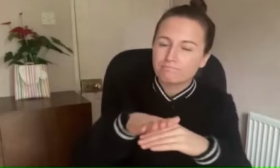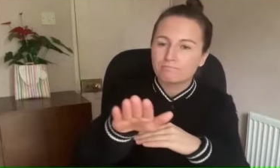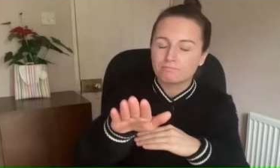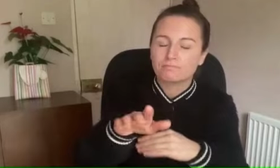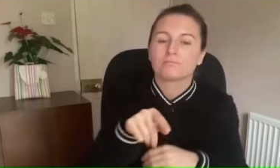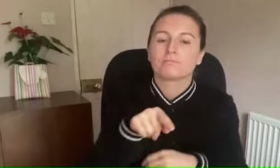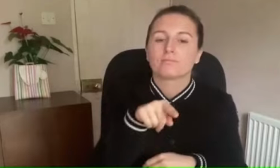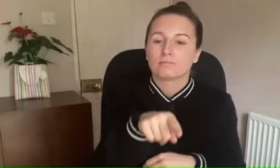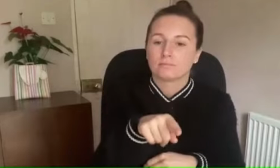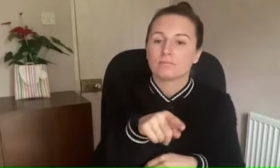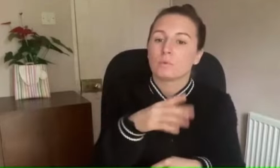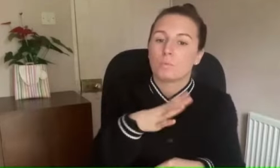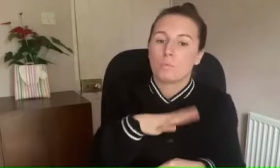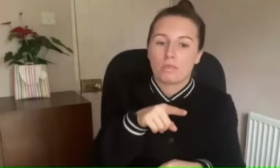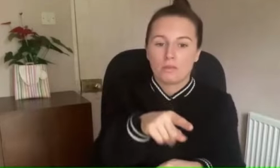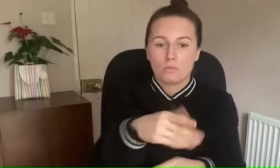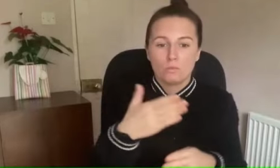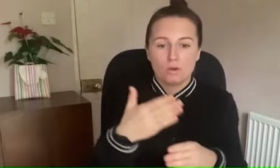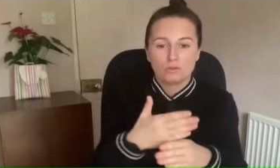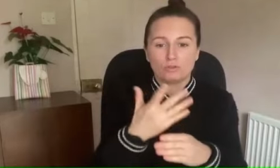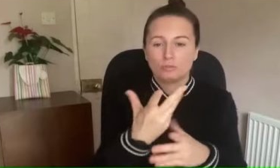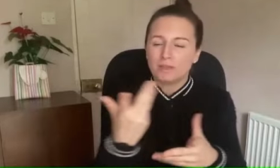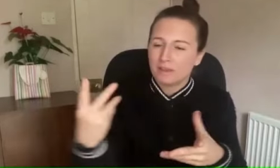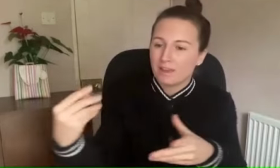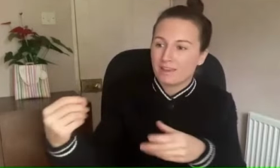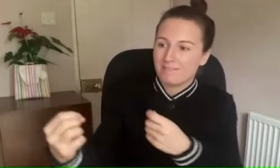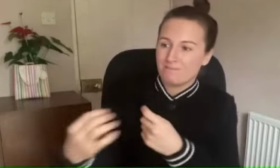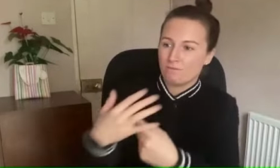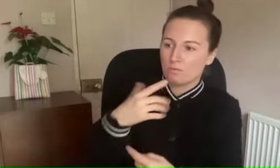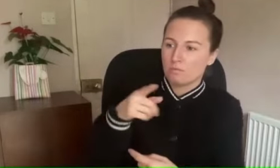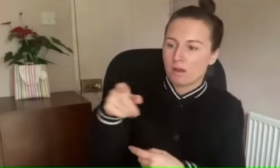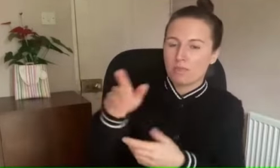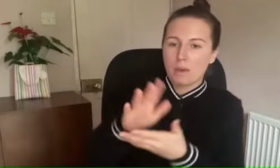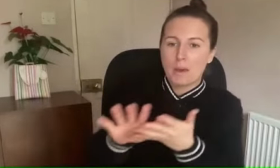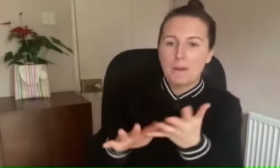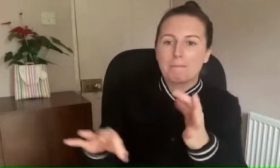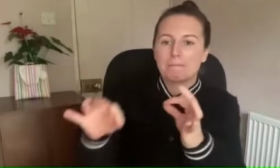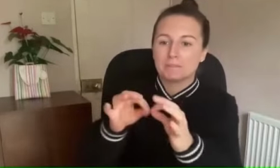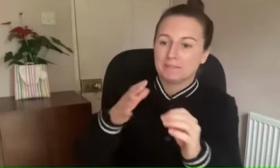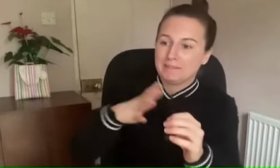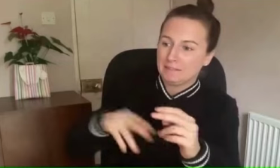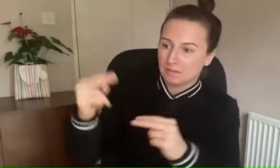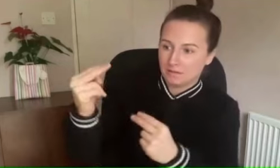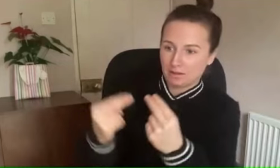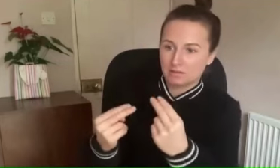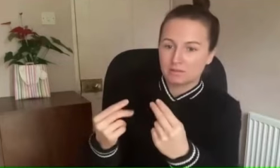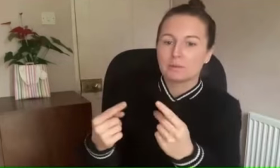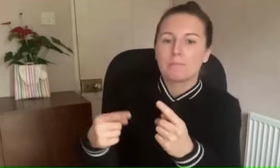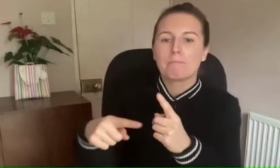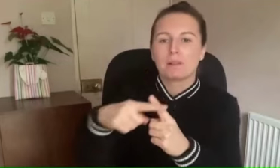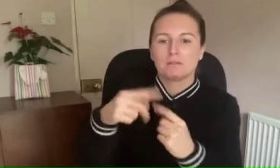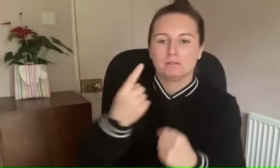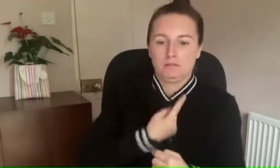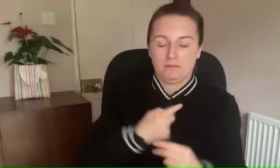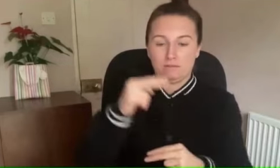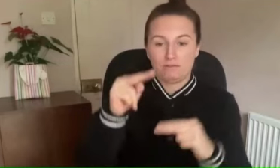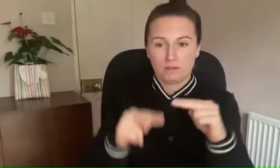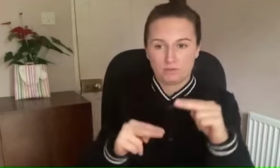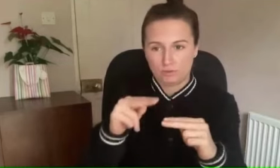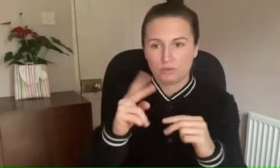as possible. By that, we mean it should align with and be informed by the Hub's needs analysis